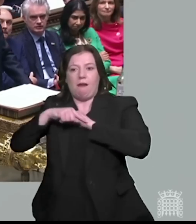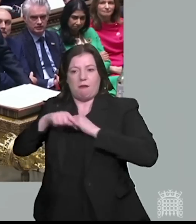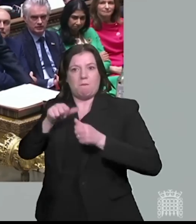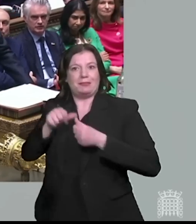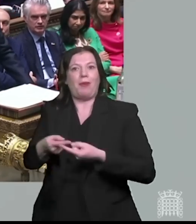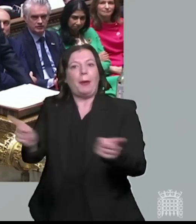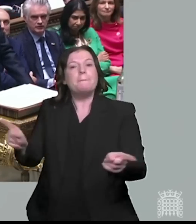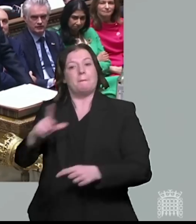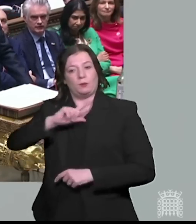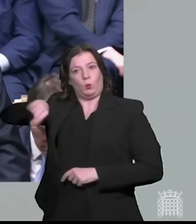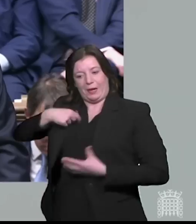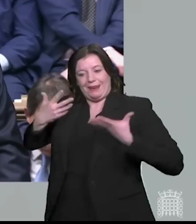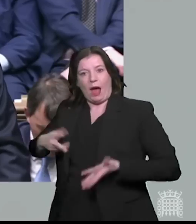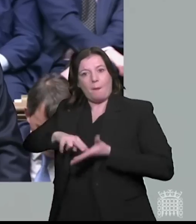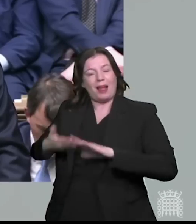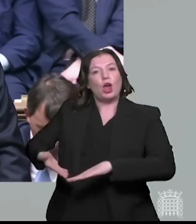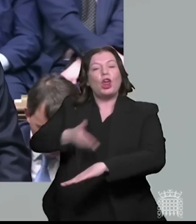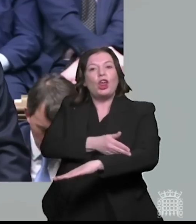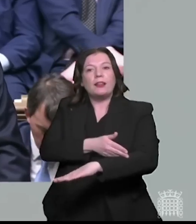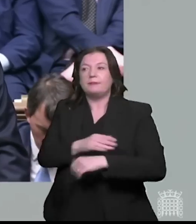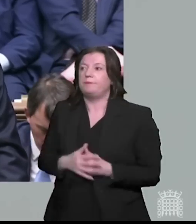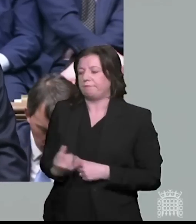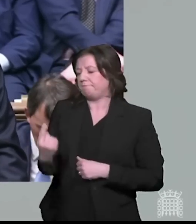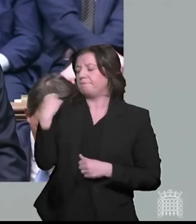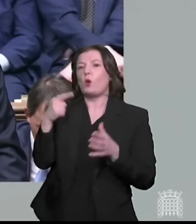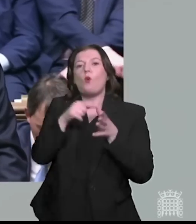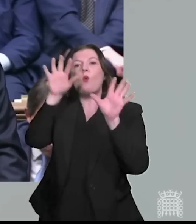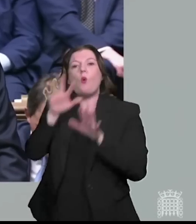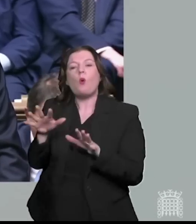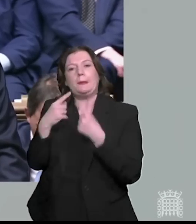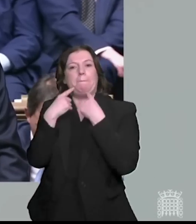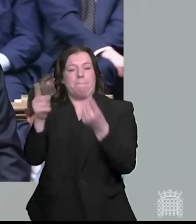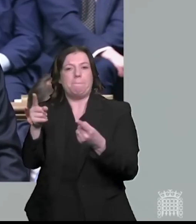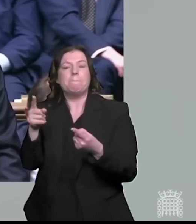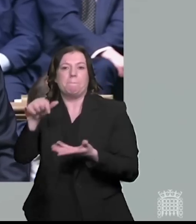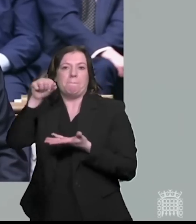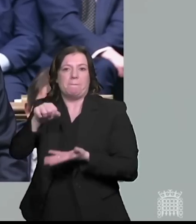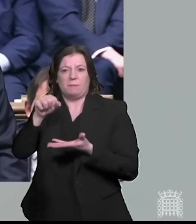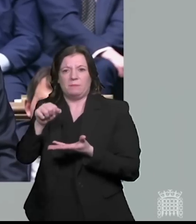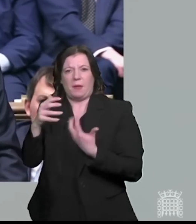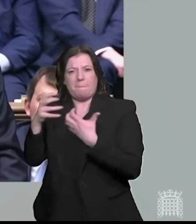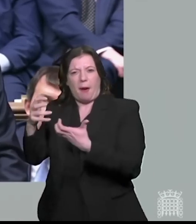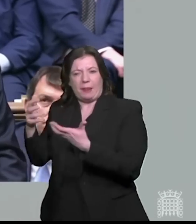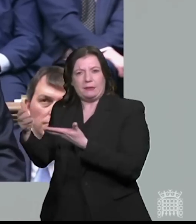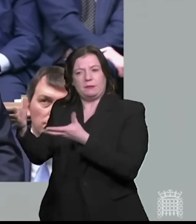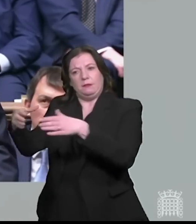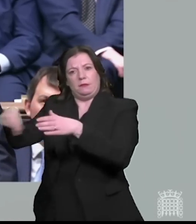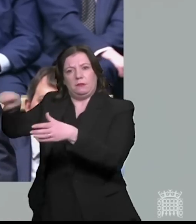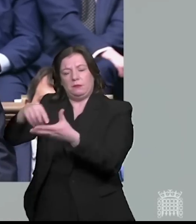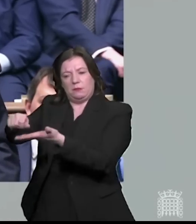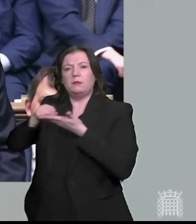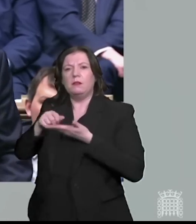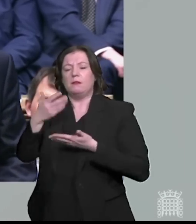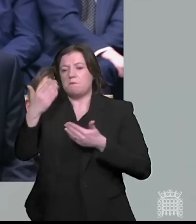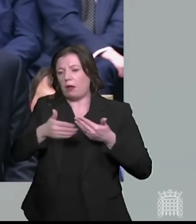today. At the autumn statement, I also announced that public sector net borrowing must be below 3% of